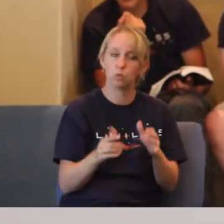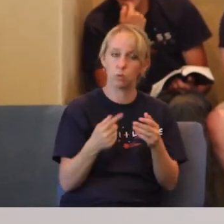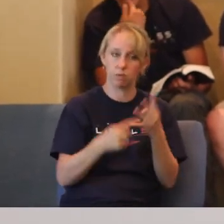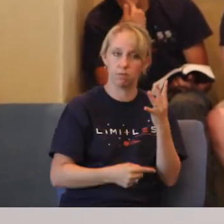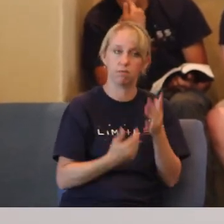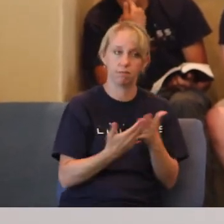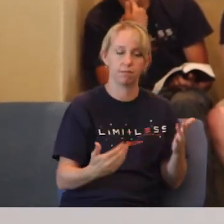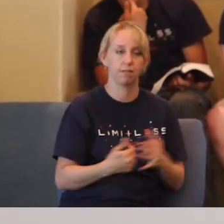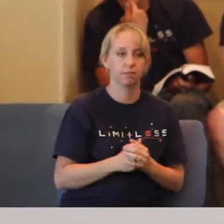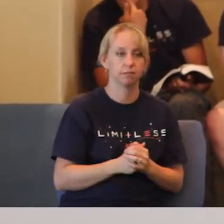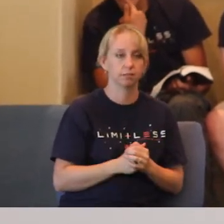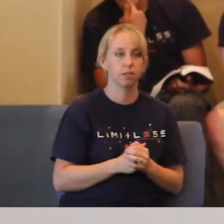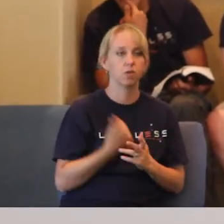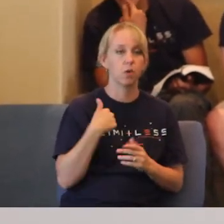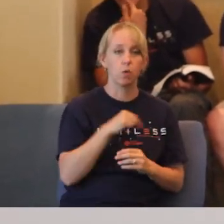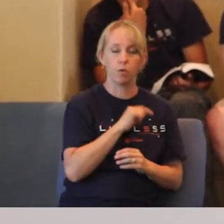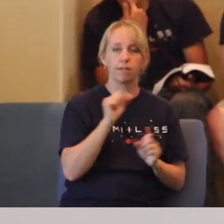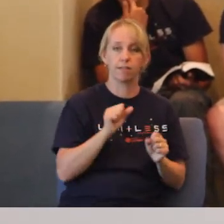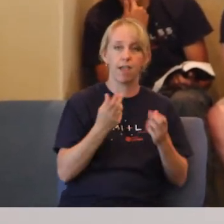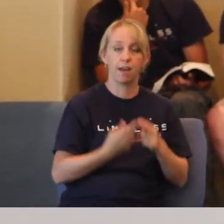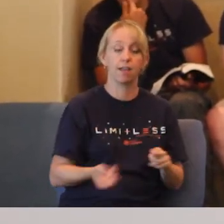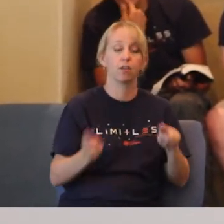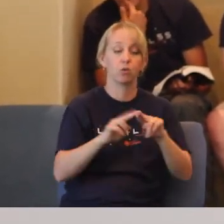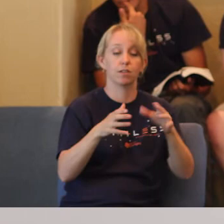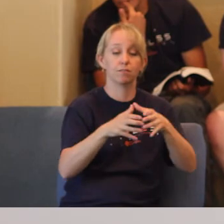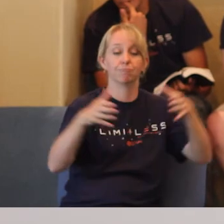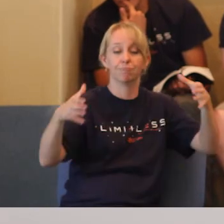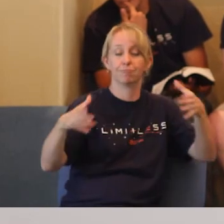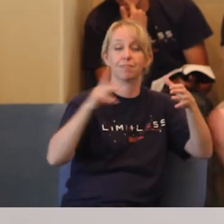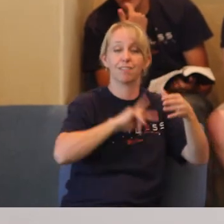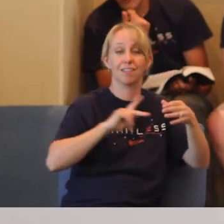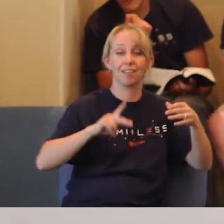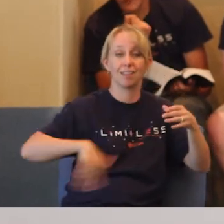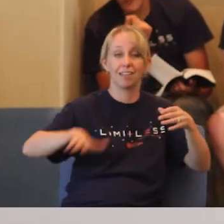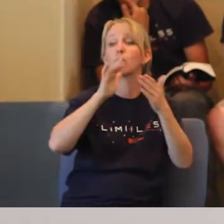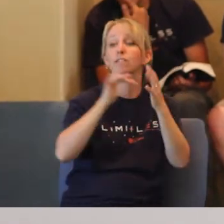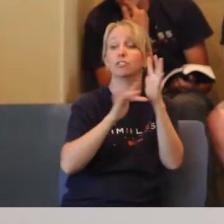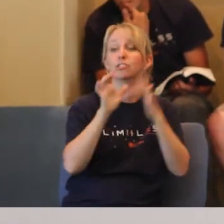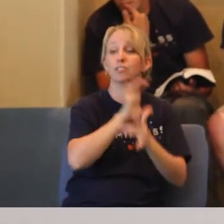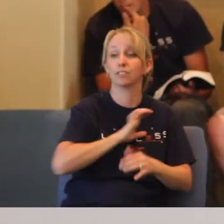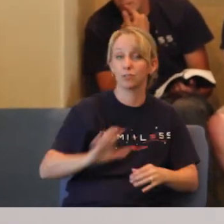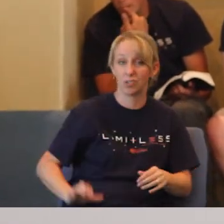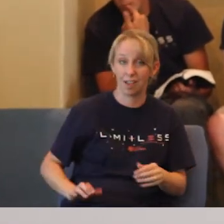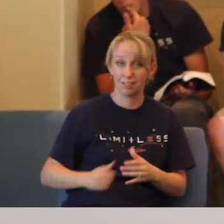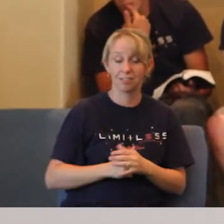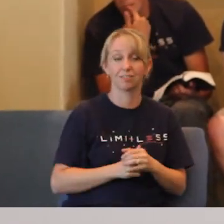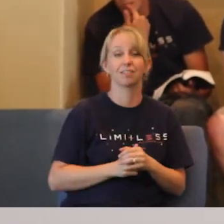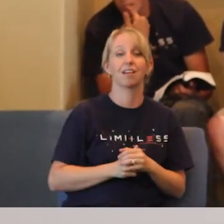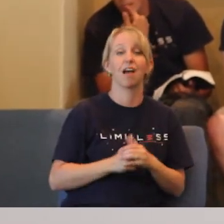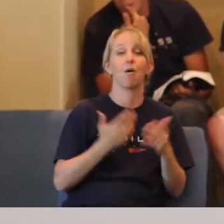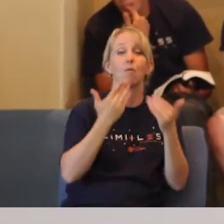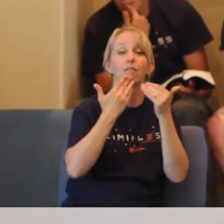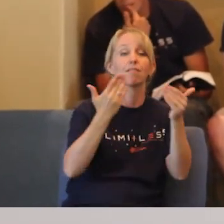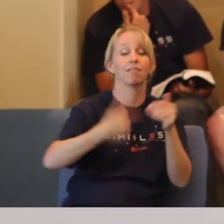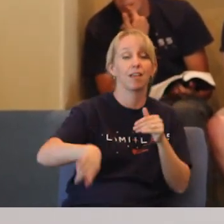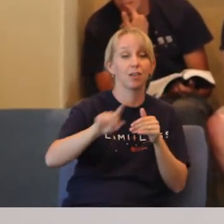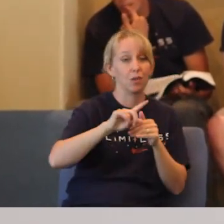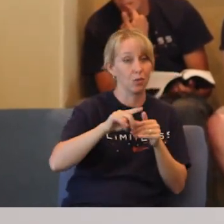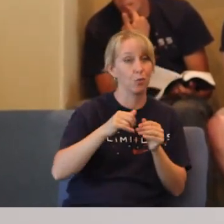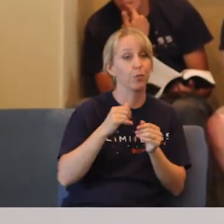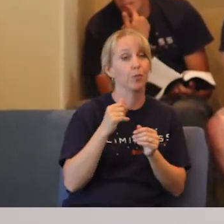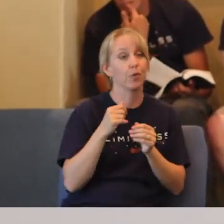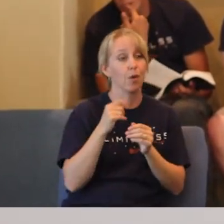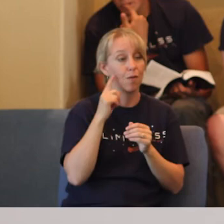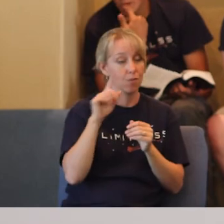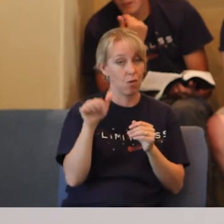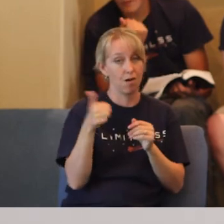kingdom of God, that we may glorify the name of Jesus Christ. So I want to thank you guys for another